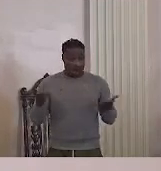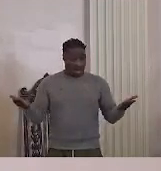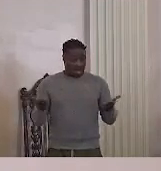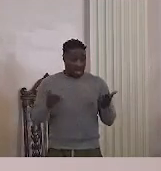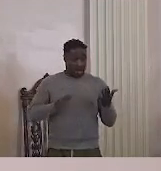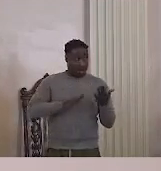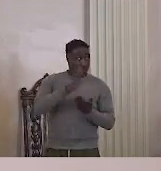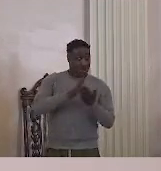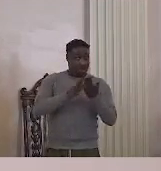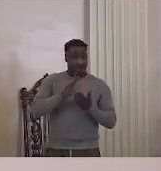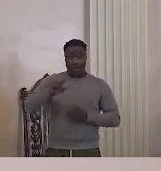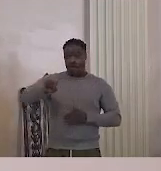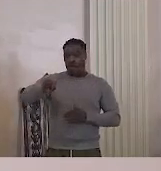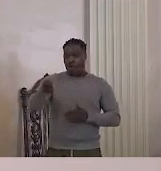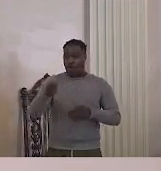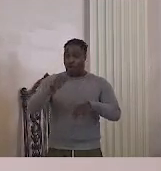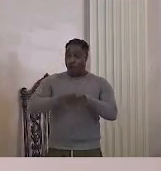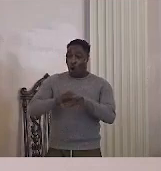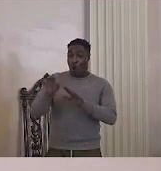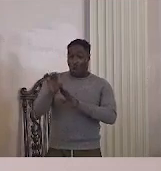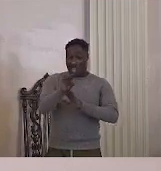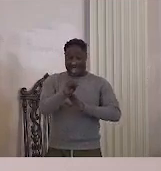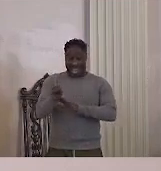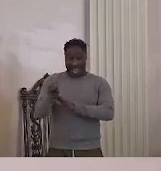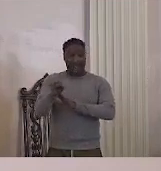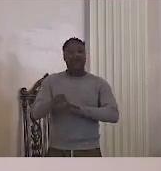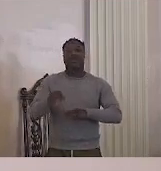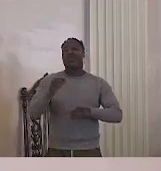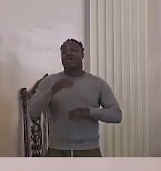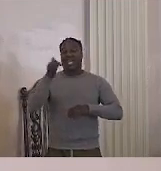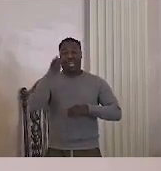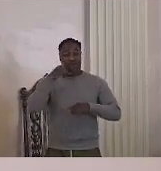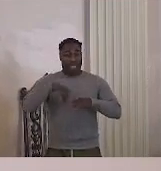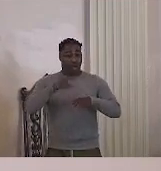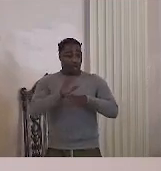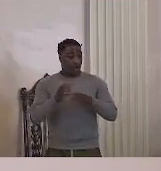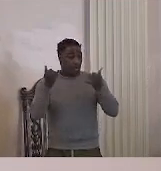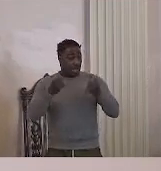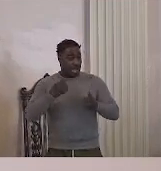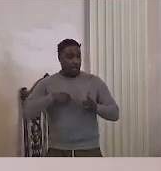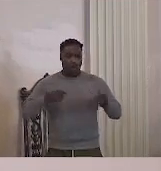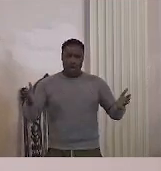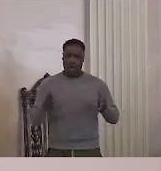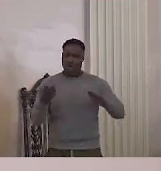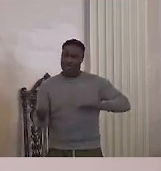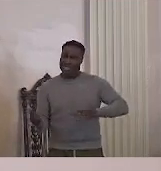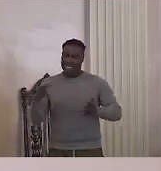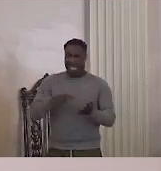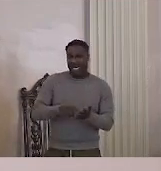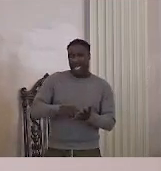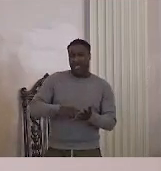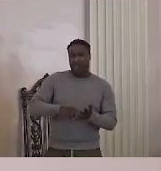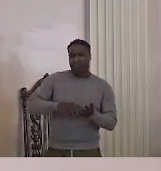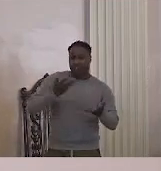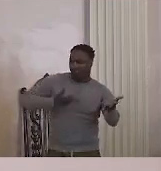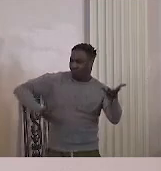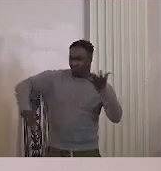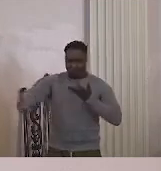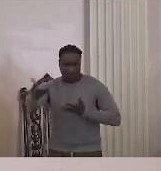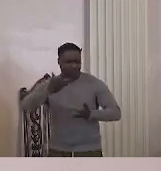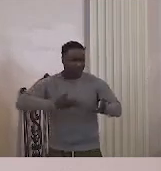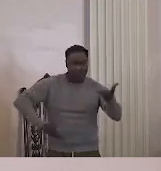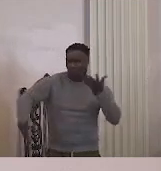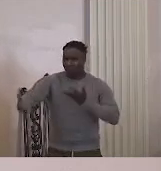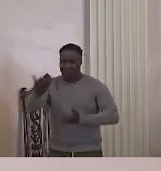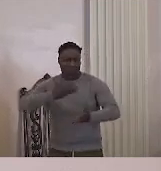and turn your camera on if you're willing and able. And if you're in the sanctuary, we encourage you to get up, to move around, and to